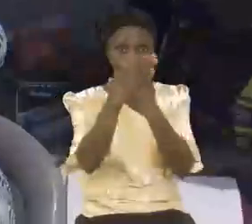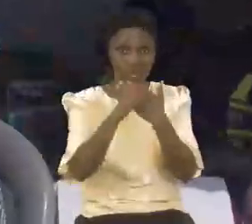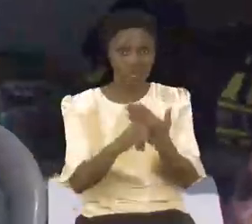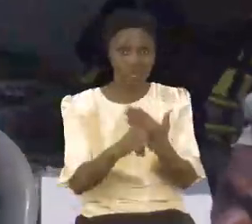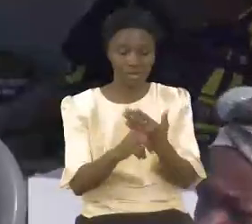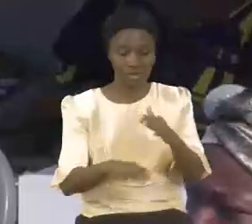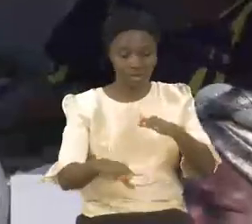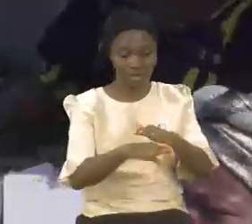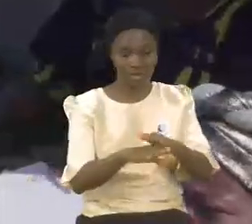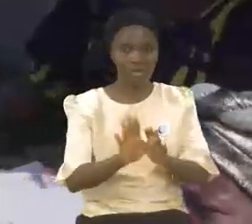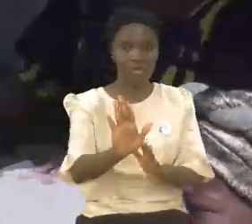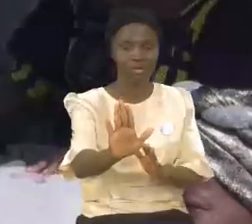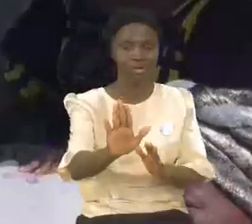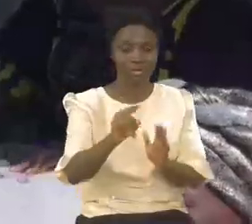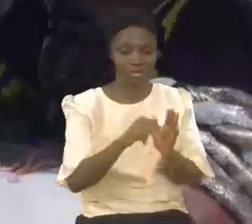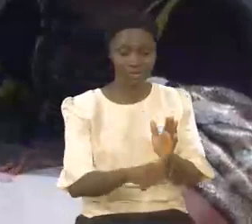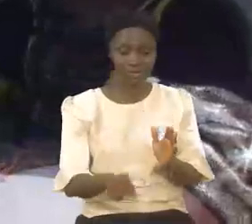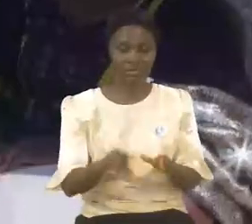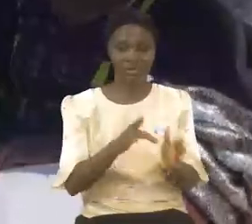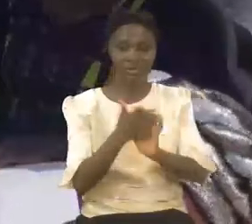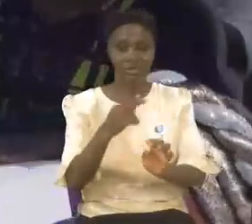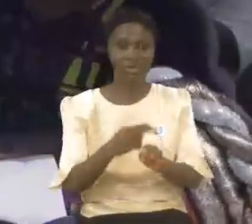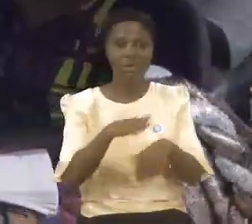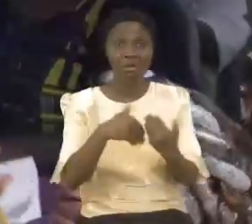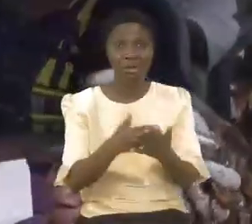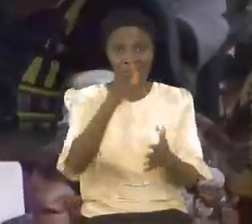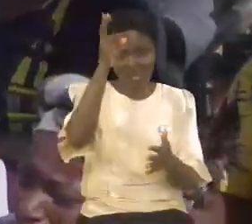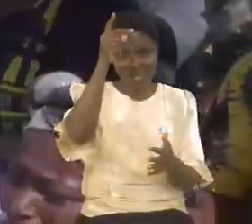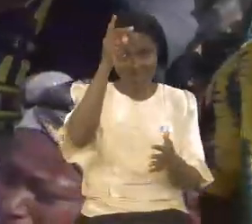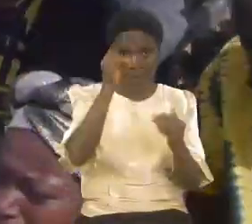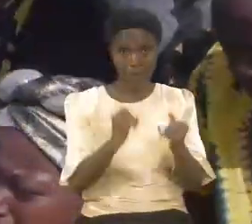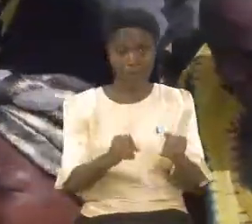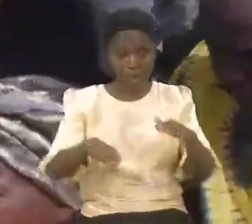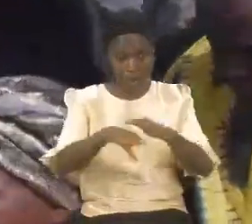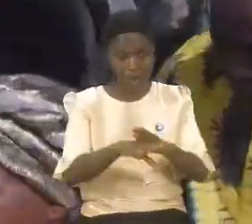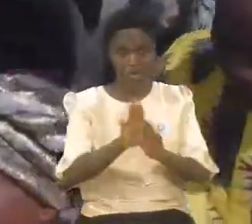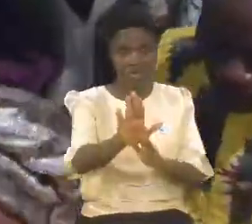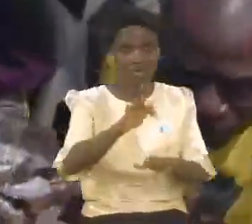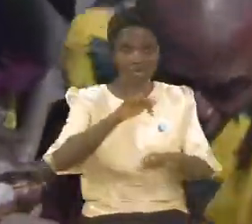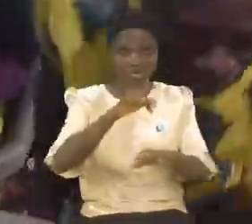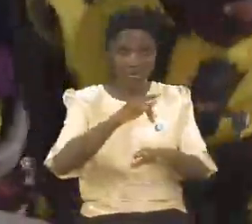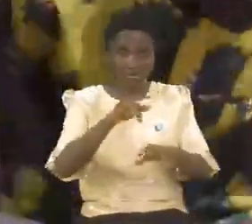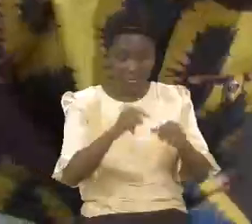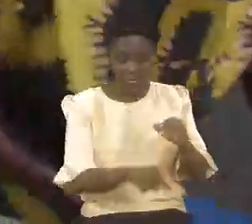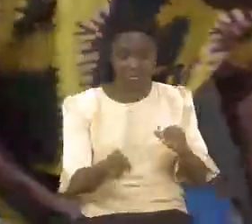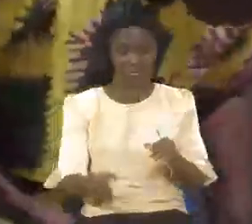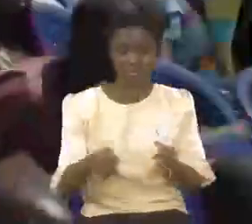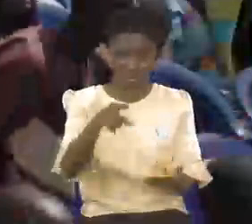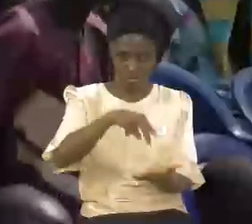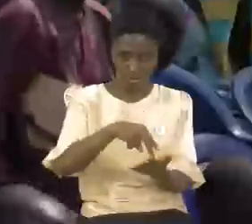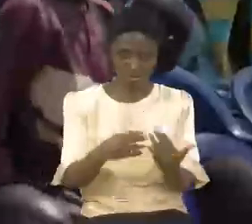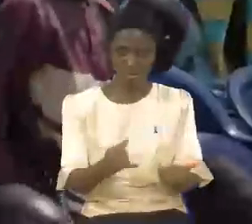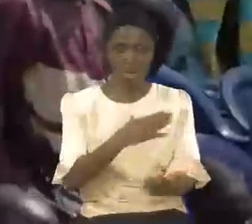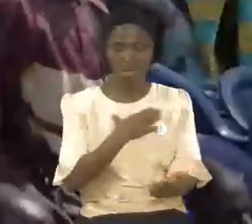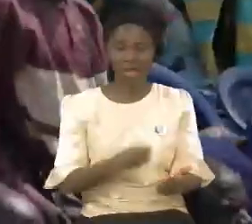feet, all the demonic powers under your feet, stand up and march on that power. Because